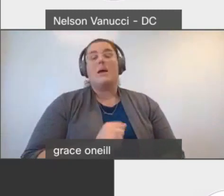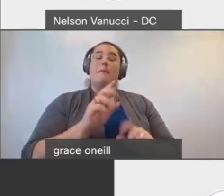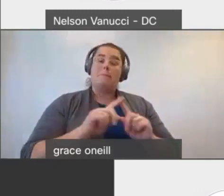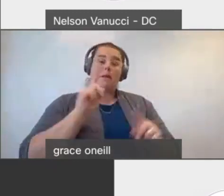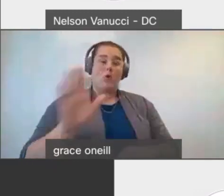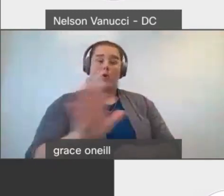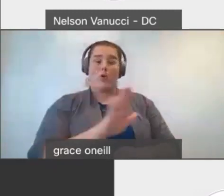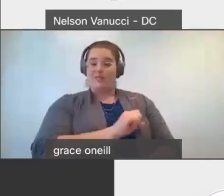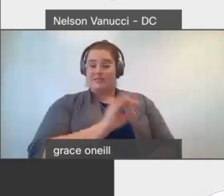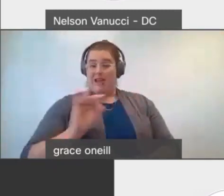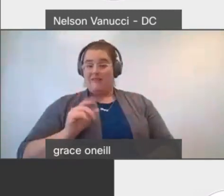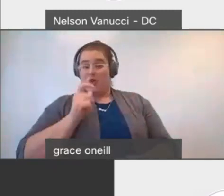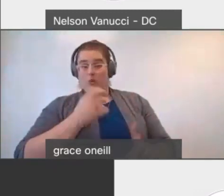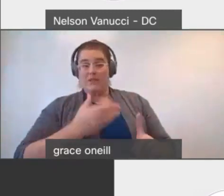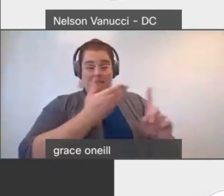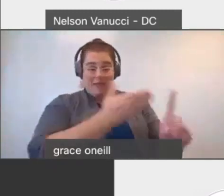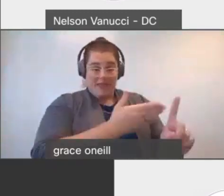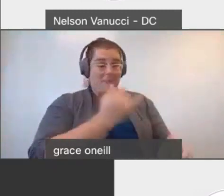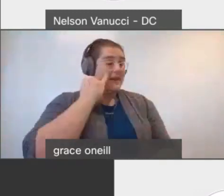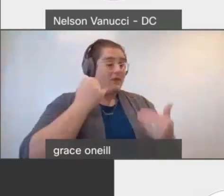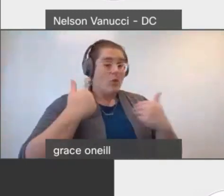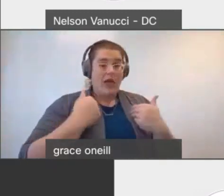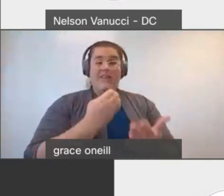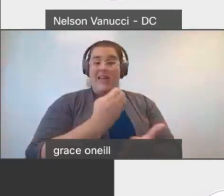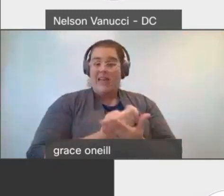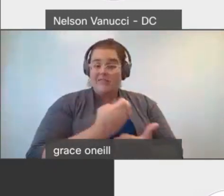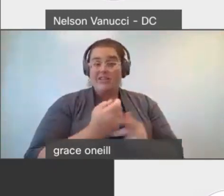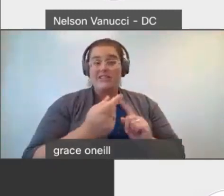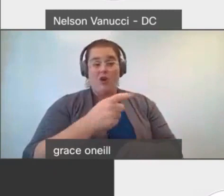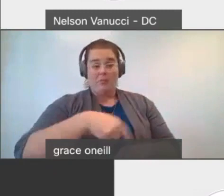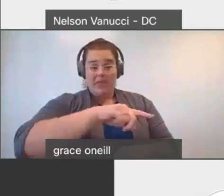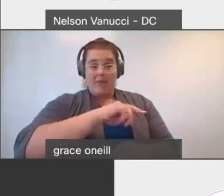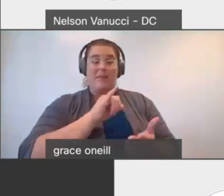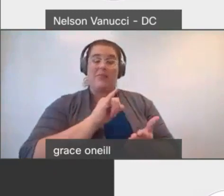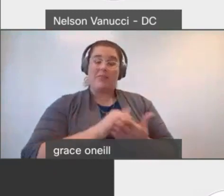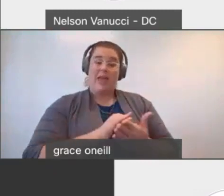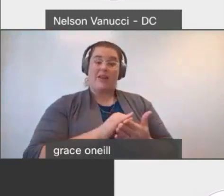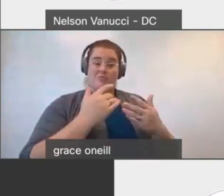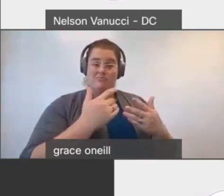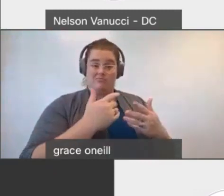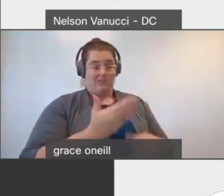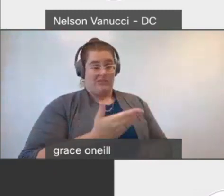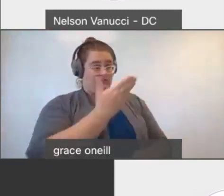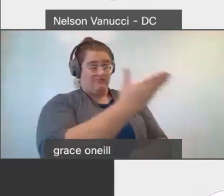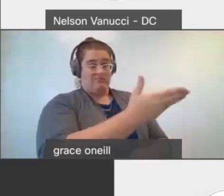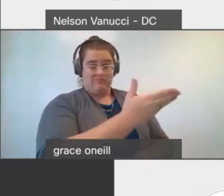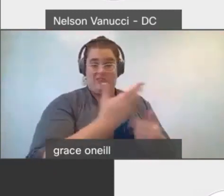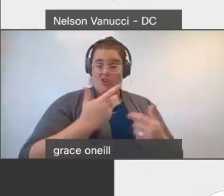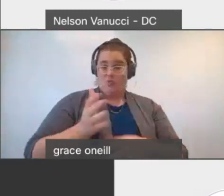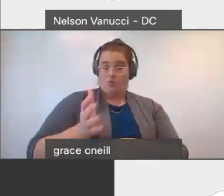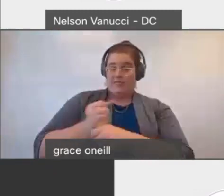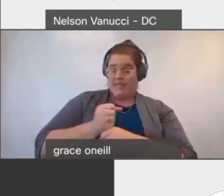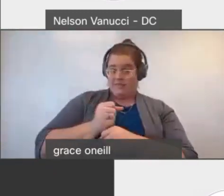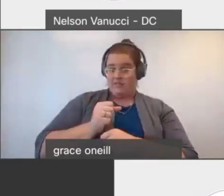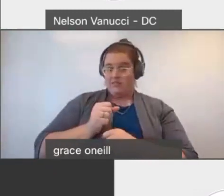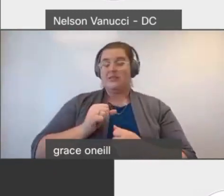if you at least have evidence from them that was received, you know, it seems that